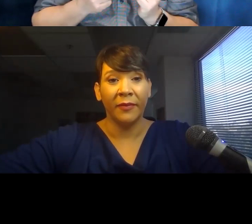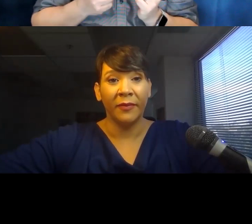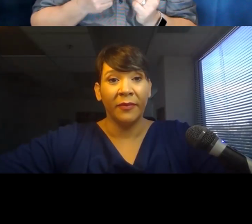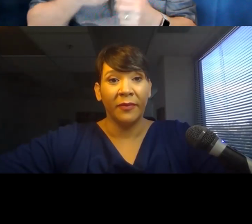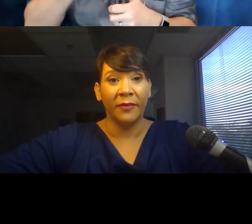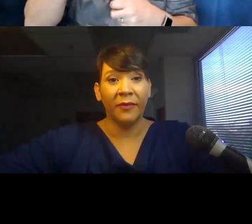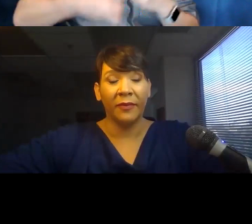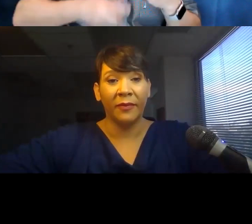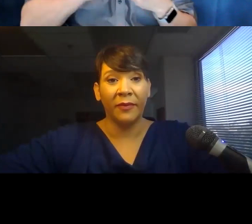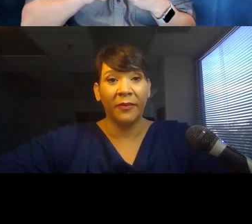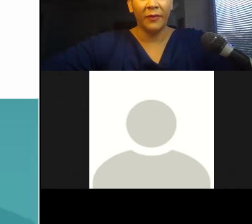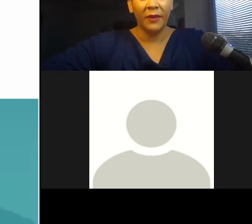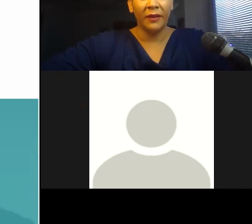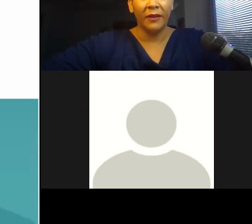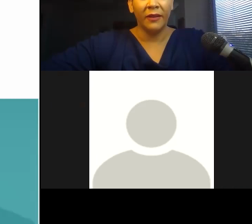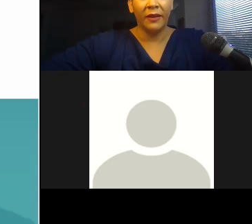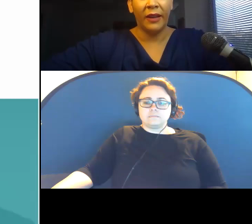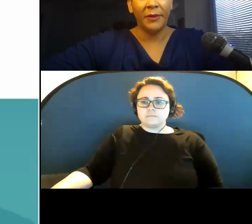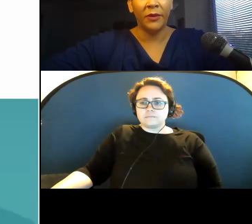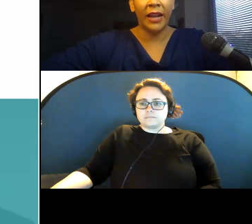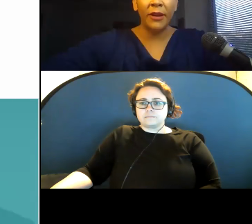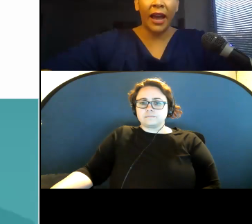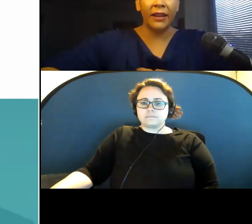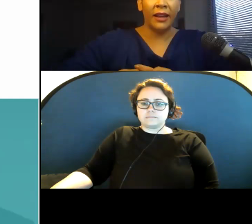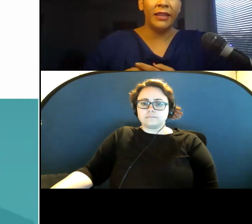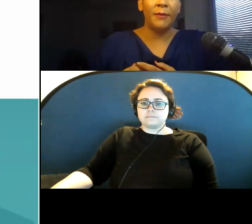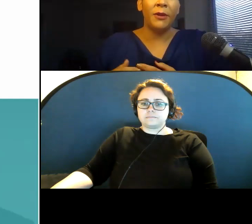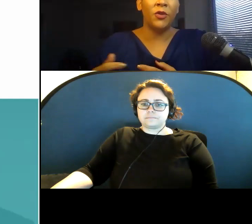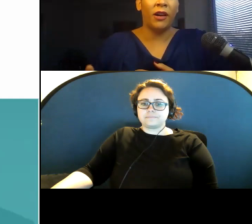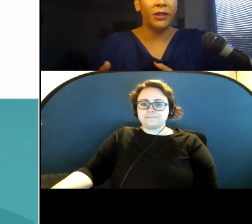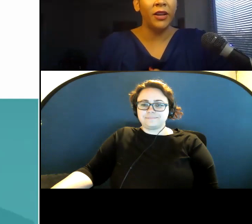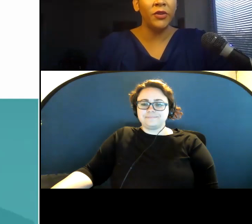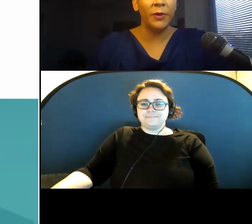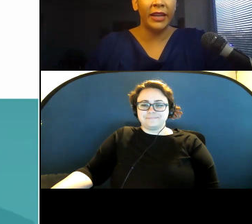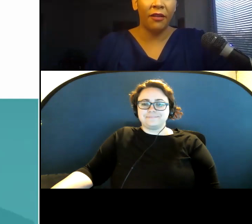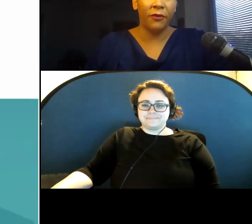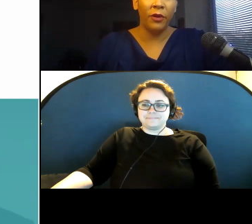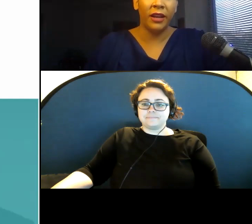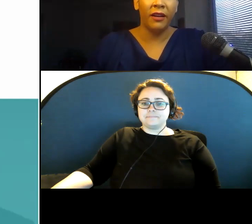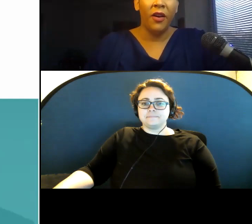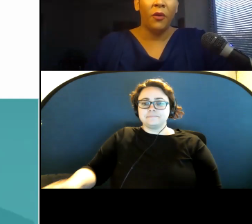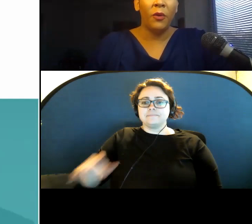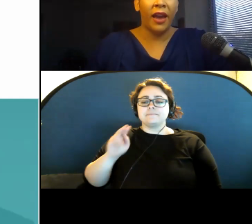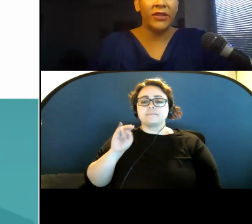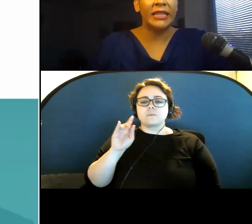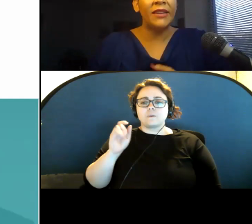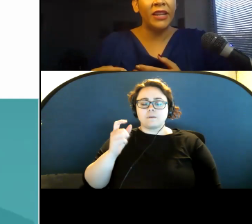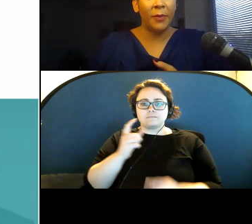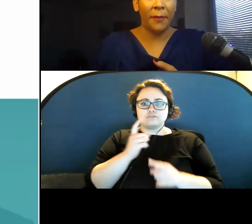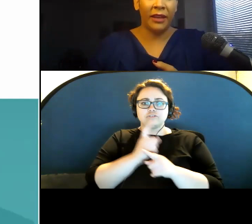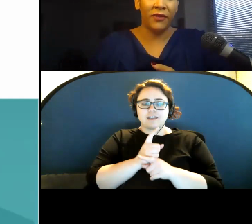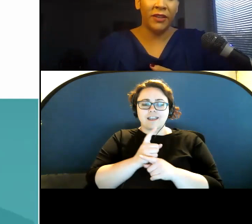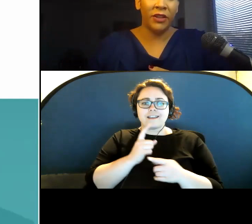difficulties than our other folks. Absolutely. And I would add, and this may be true across the country, but in California, we have a